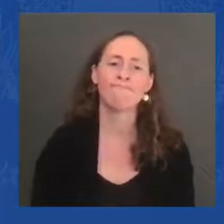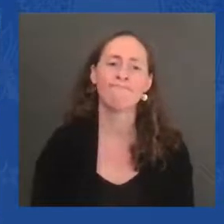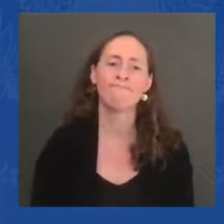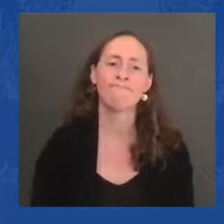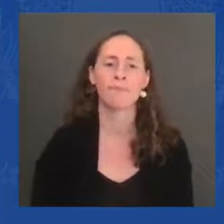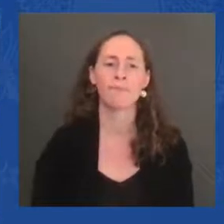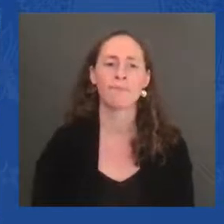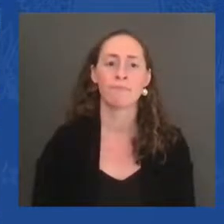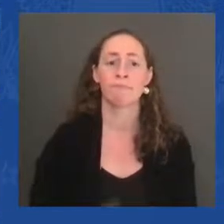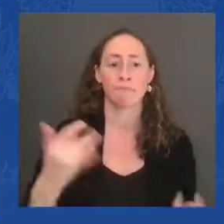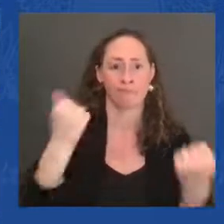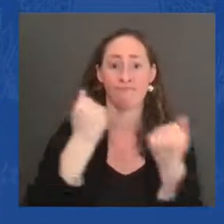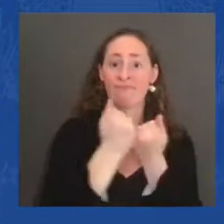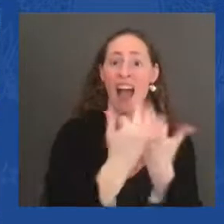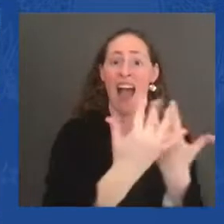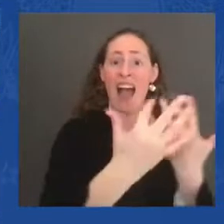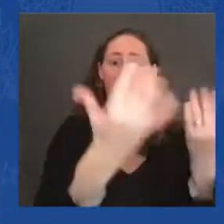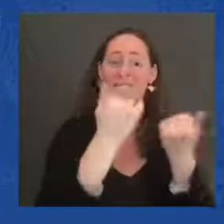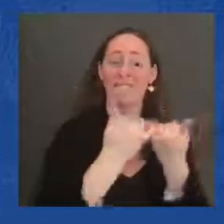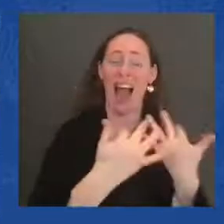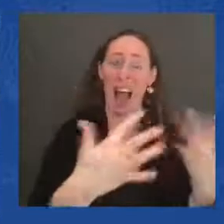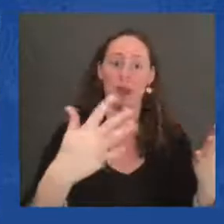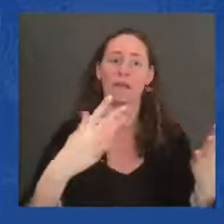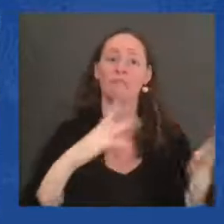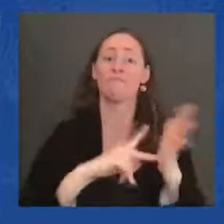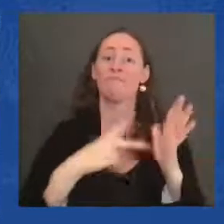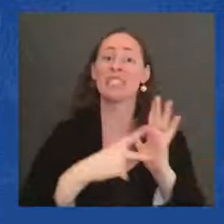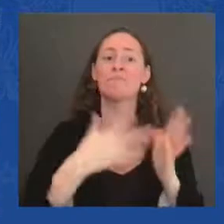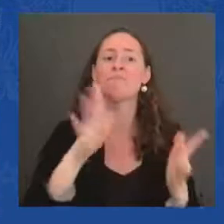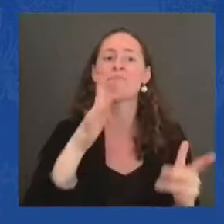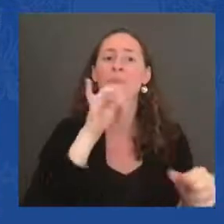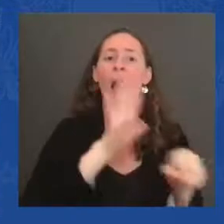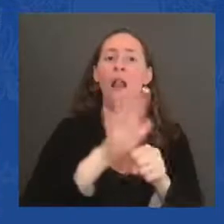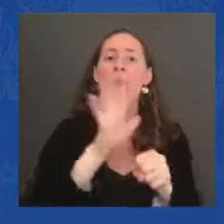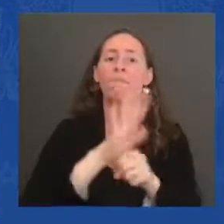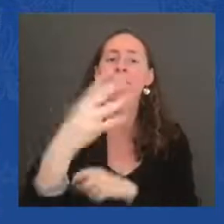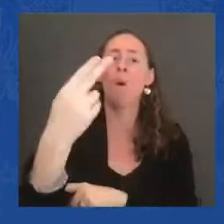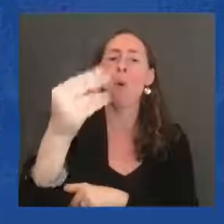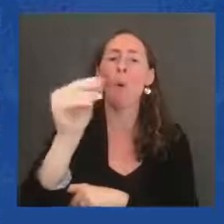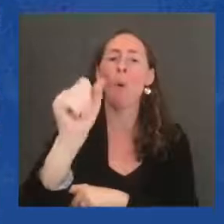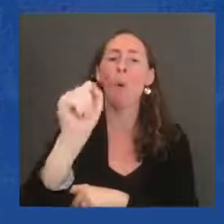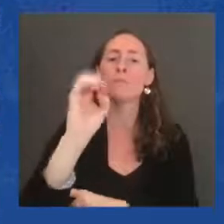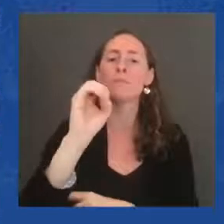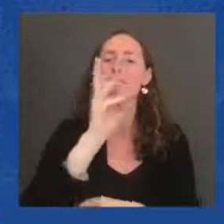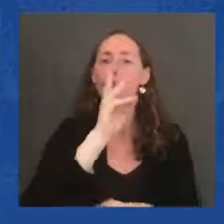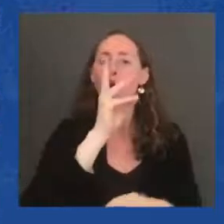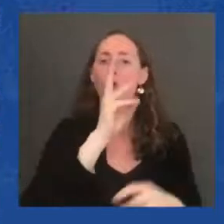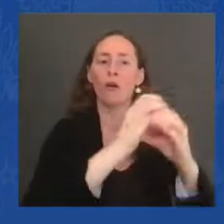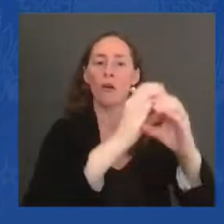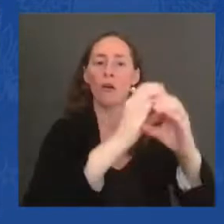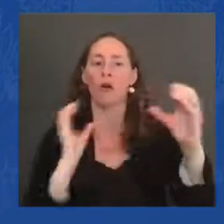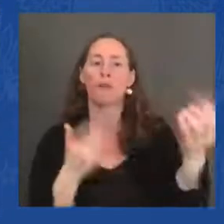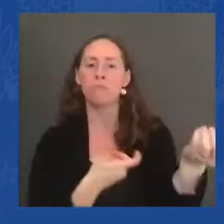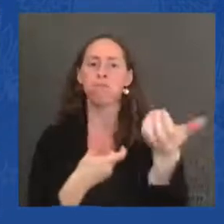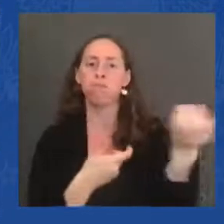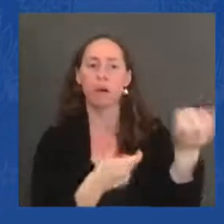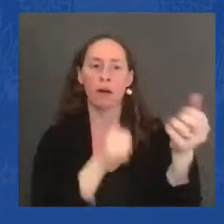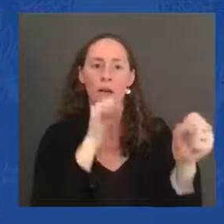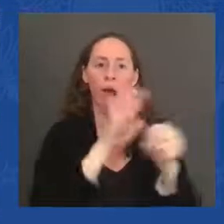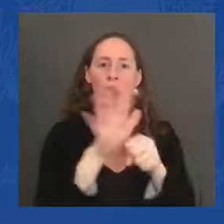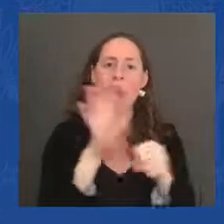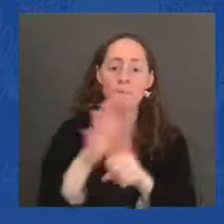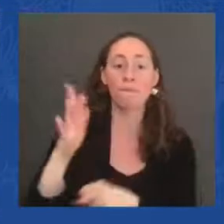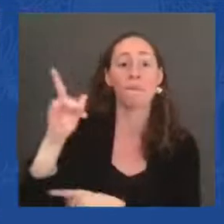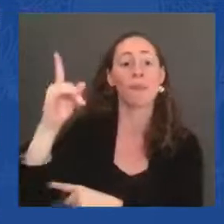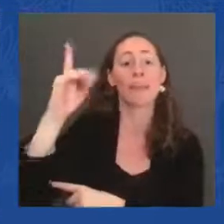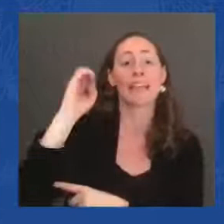east and in the Midwest. No fire hoses. Well, fortunately, they thought a long time ago about a thing called